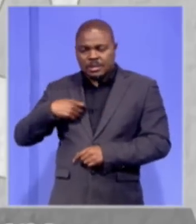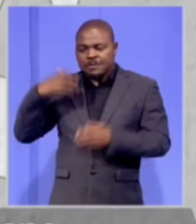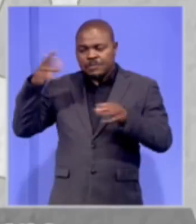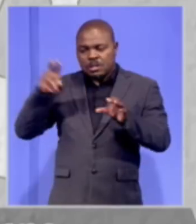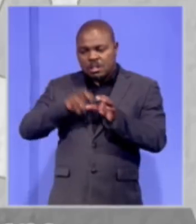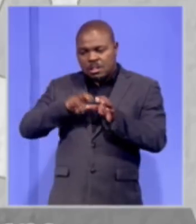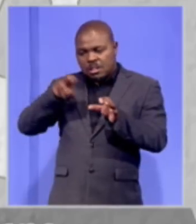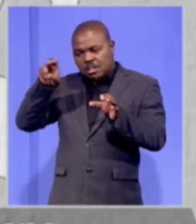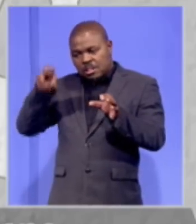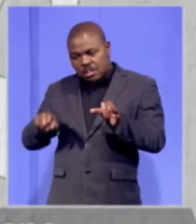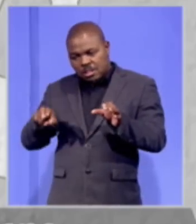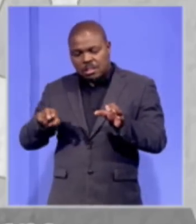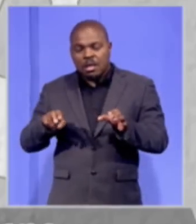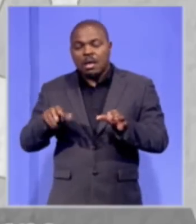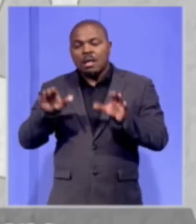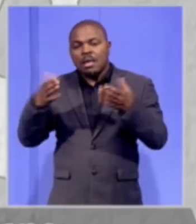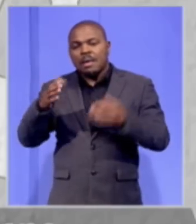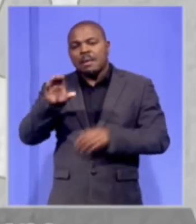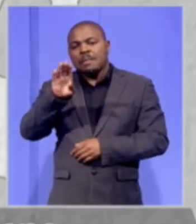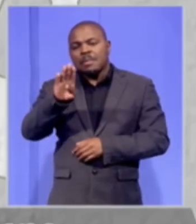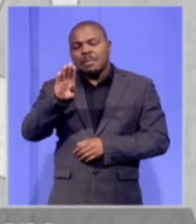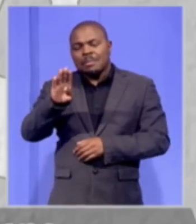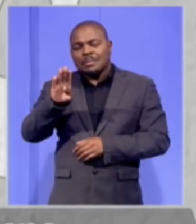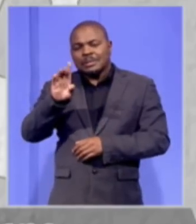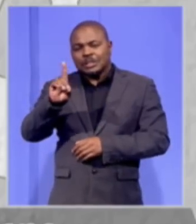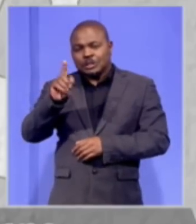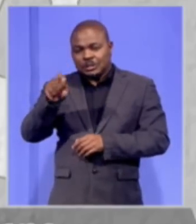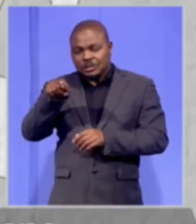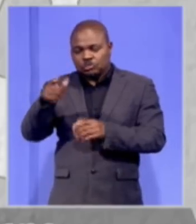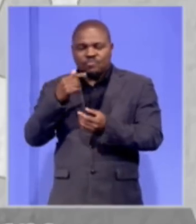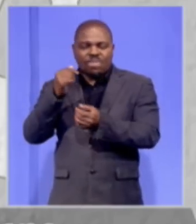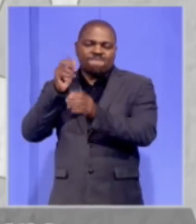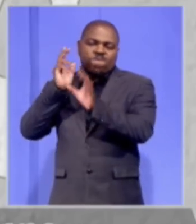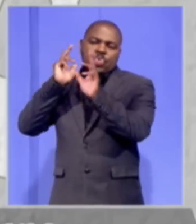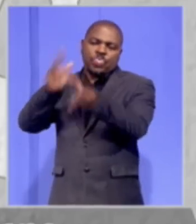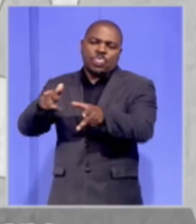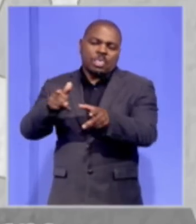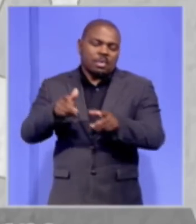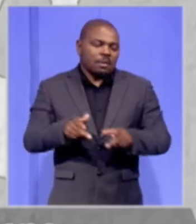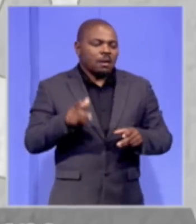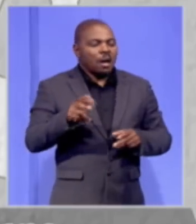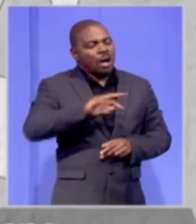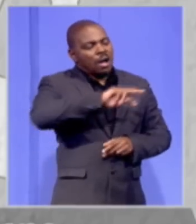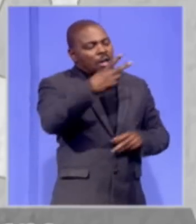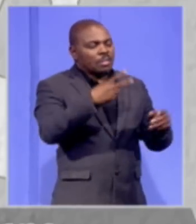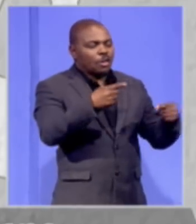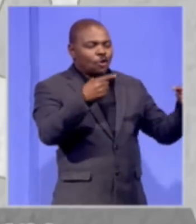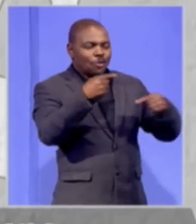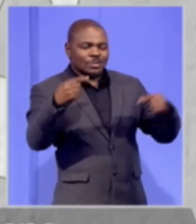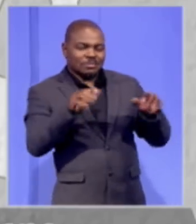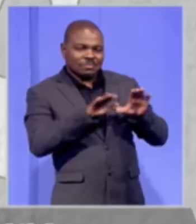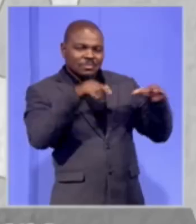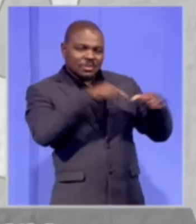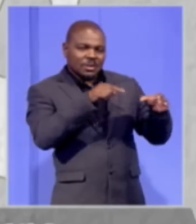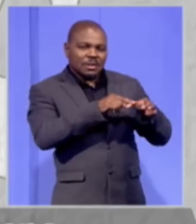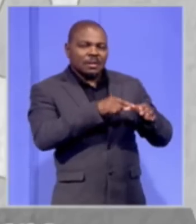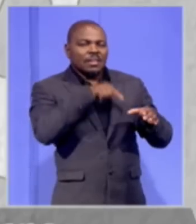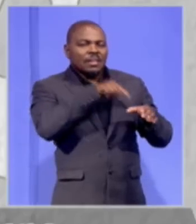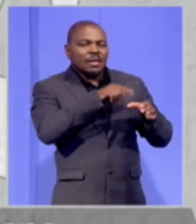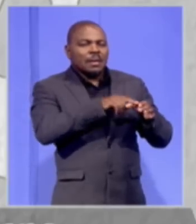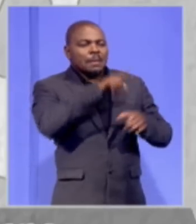a tswa ka go moghaone wa BDP a tshietsa ho thewa ha mogha o mong wa bohanyetsi o bitswang Patriotic